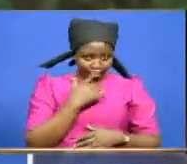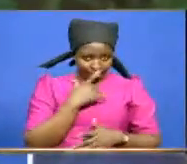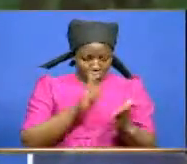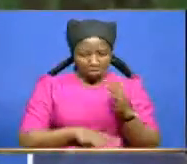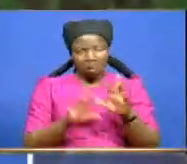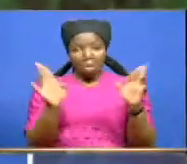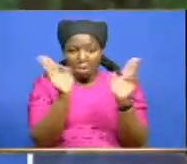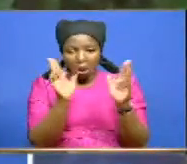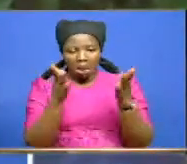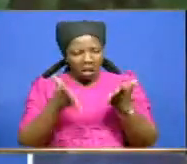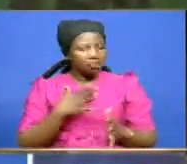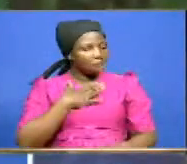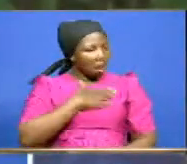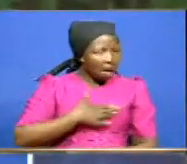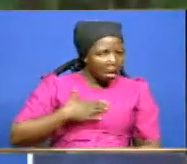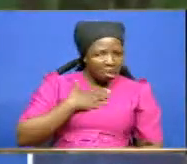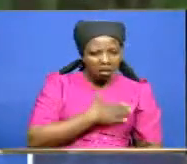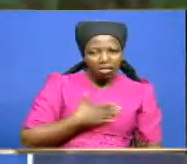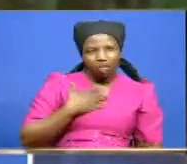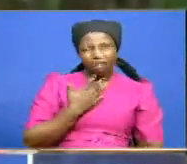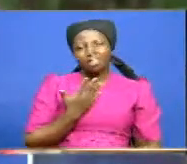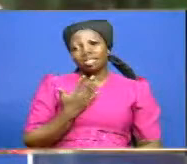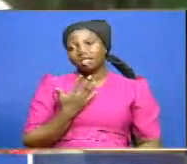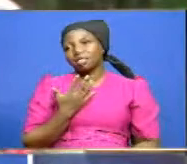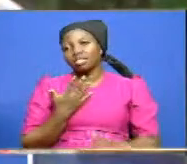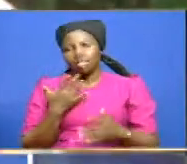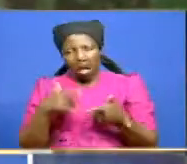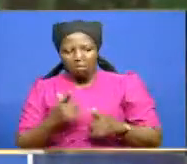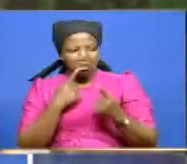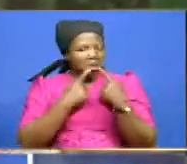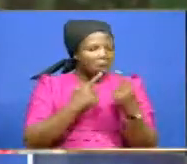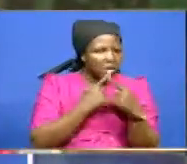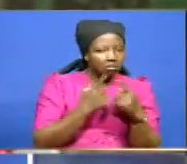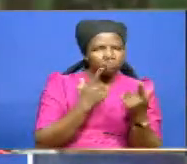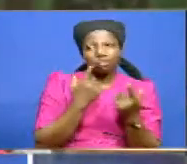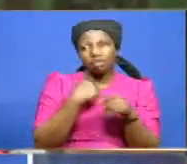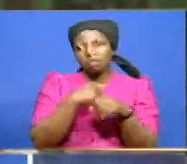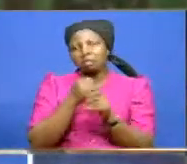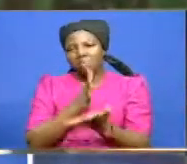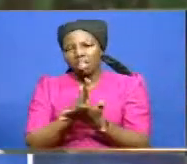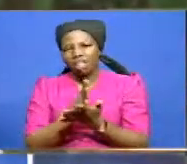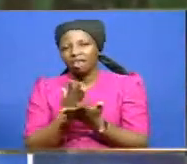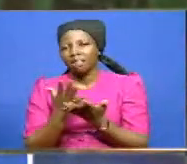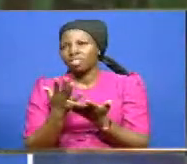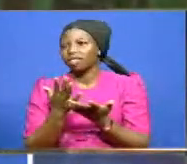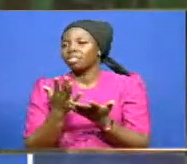tayari tafadhali tuongee ili tusiwe na